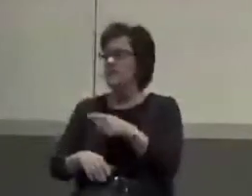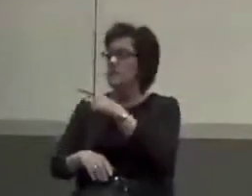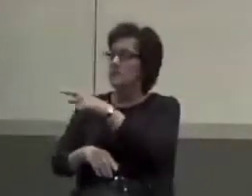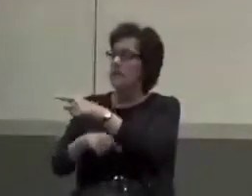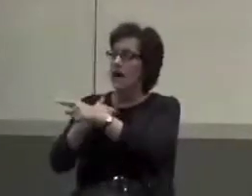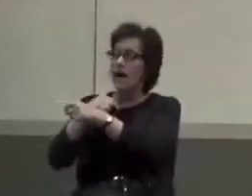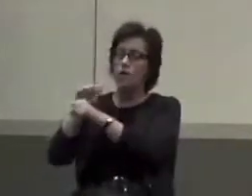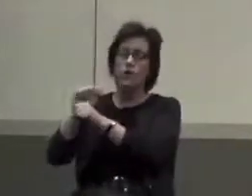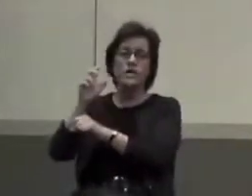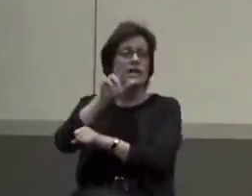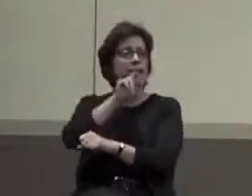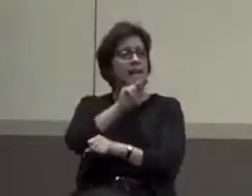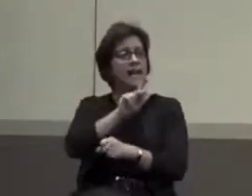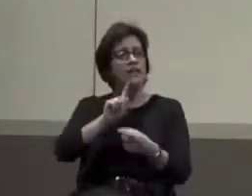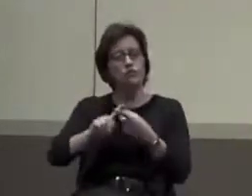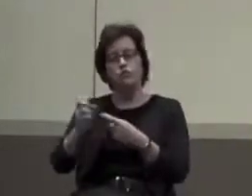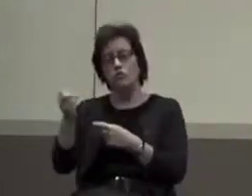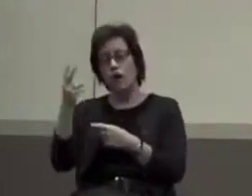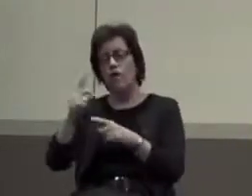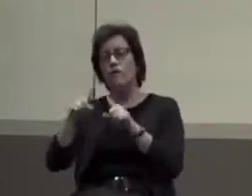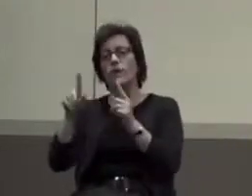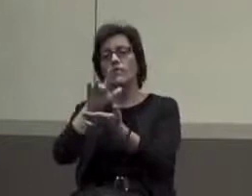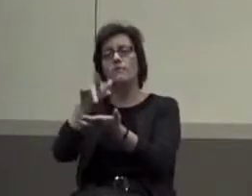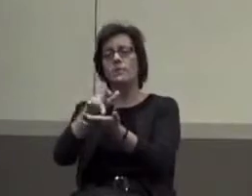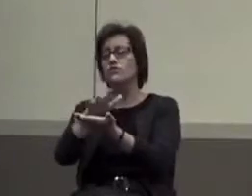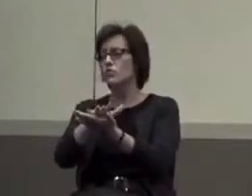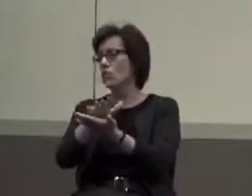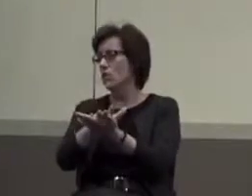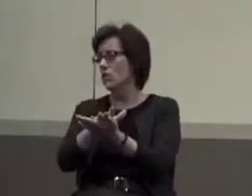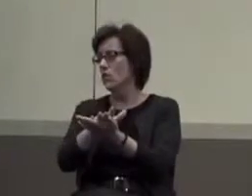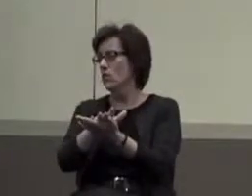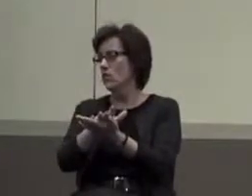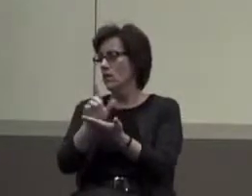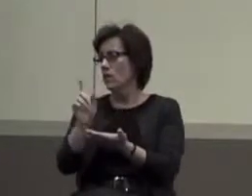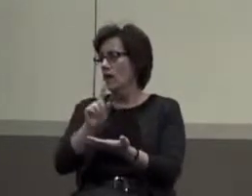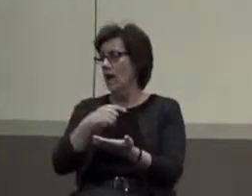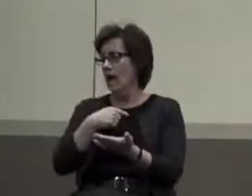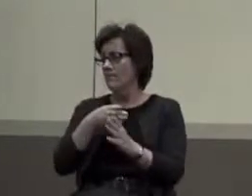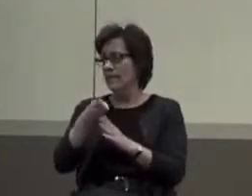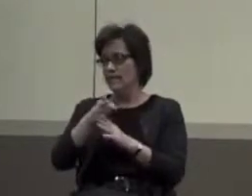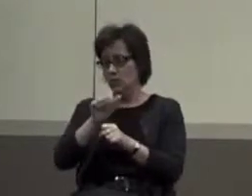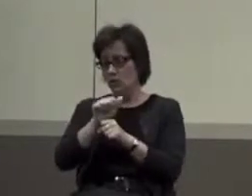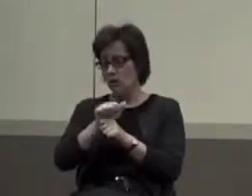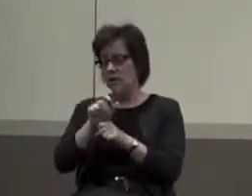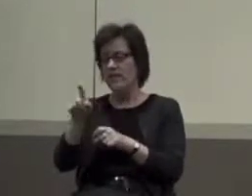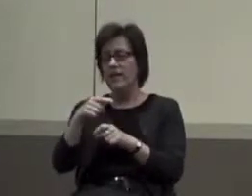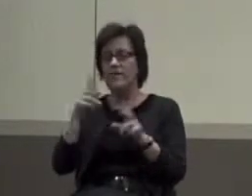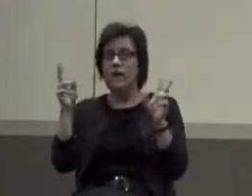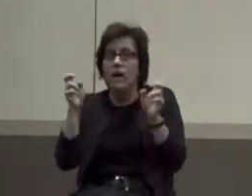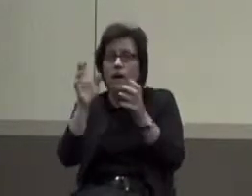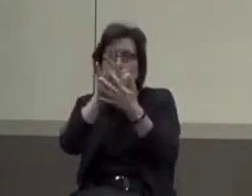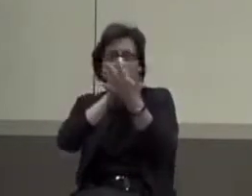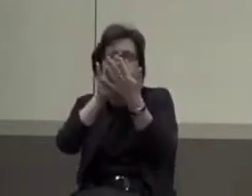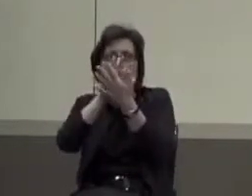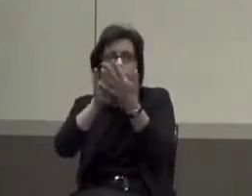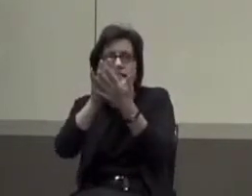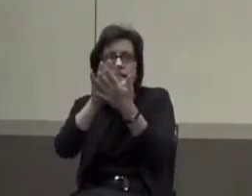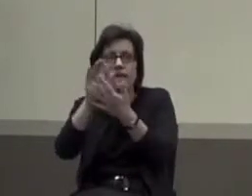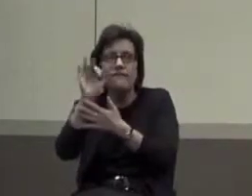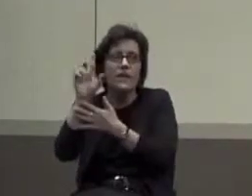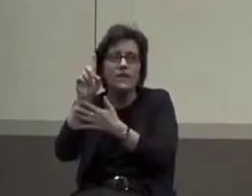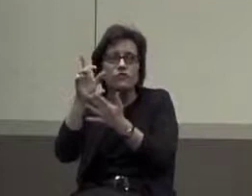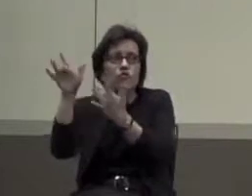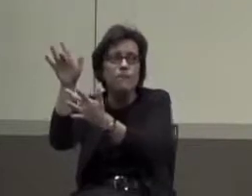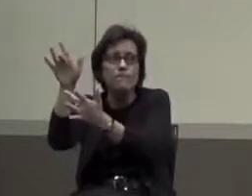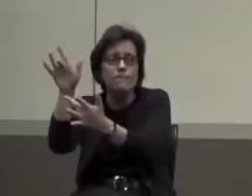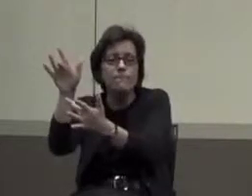the middle school that I primarily work at, they have a mystery field trip where they have to